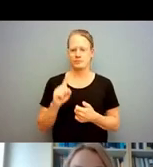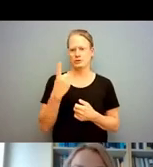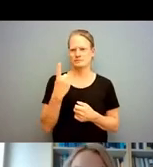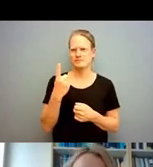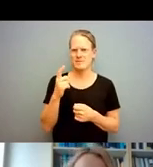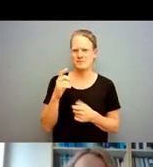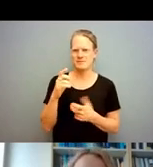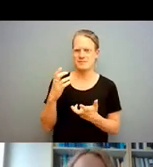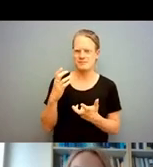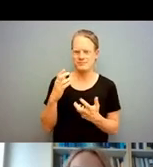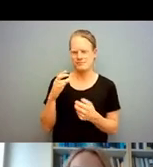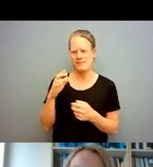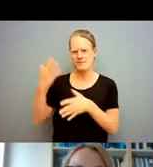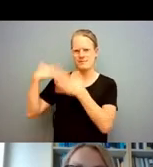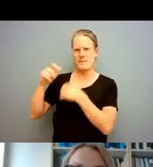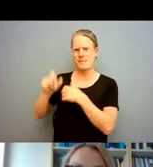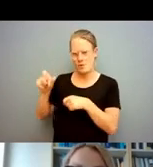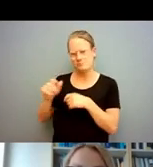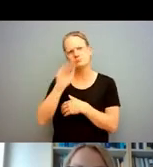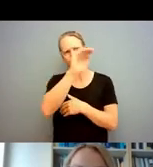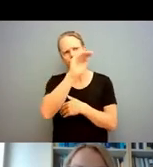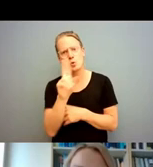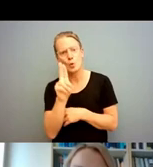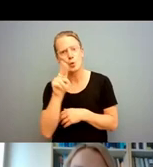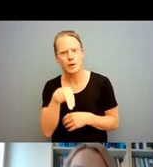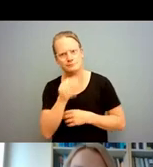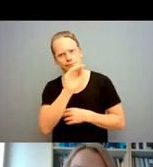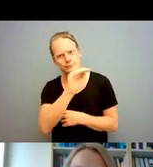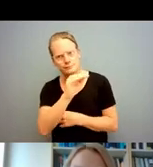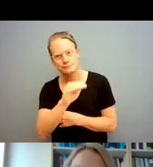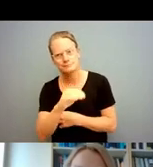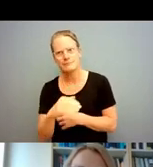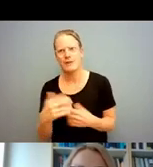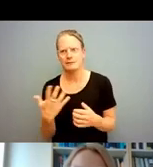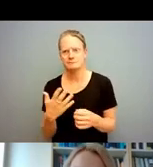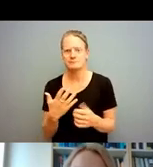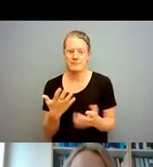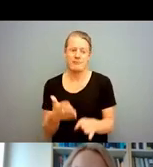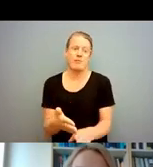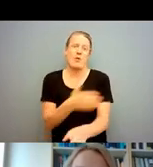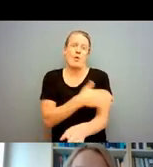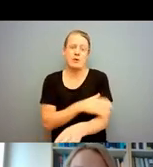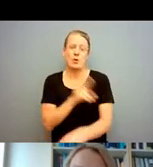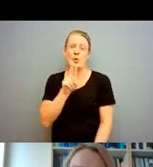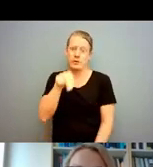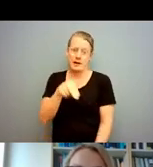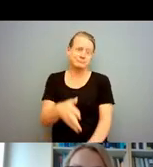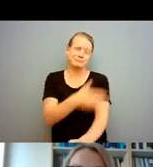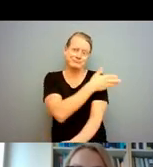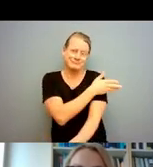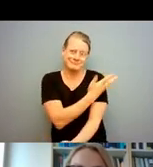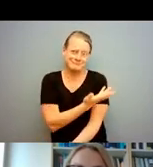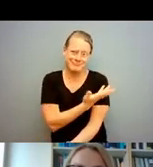United Nations, the predecessors of the United Nations, the League of Nations, and